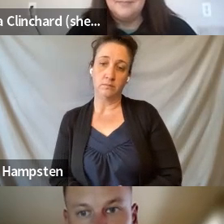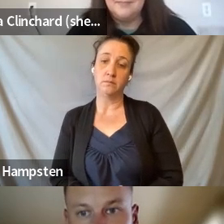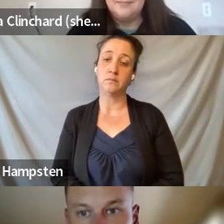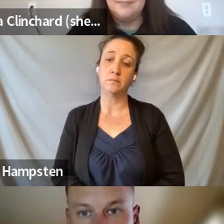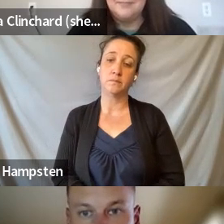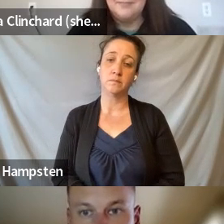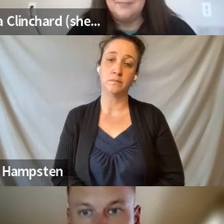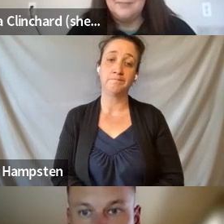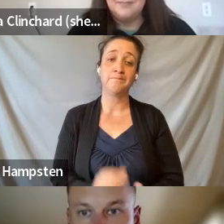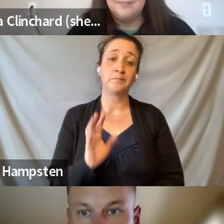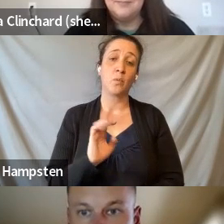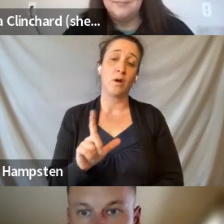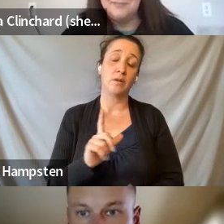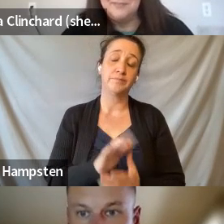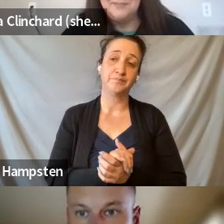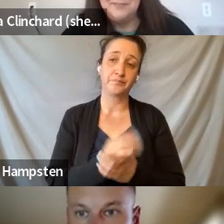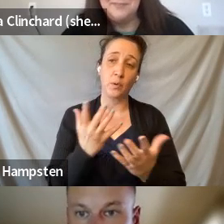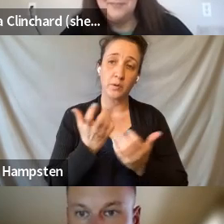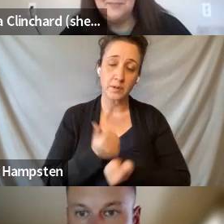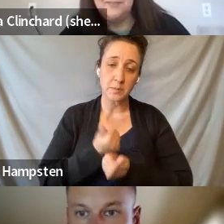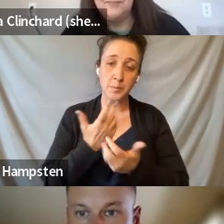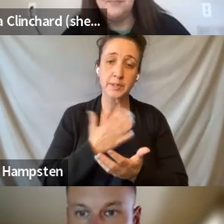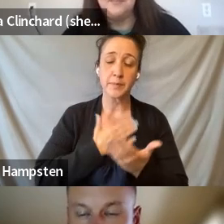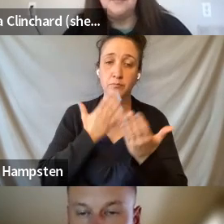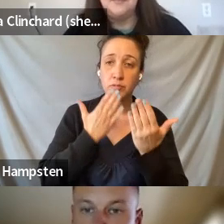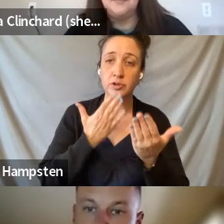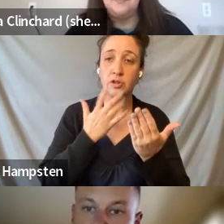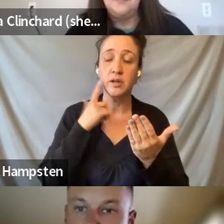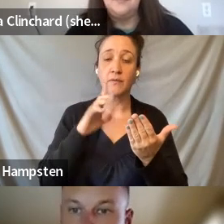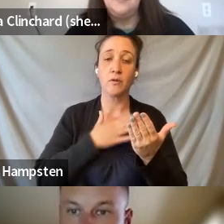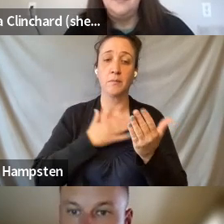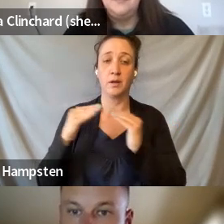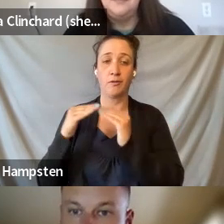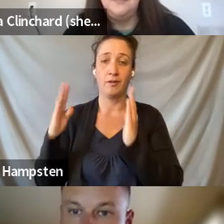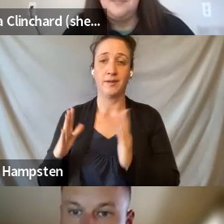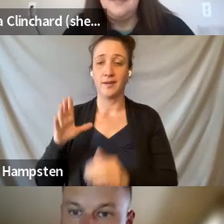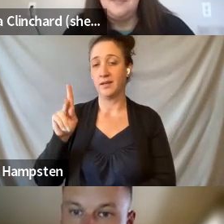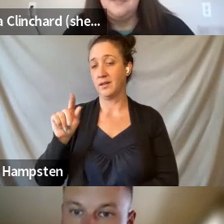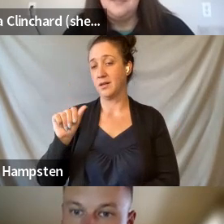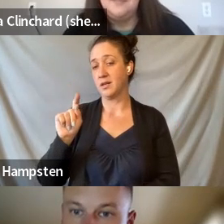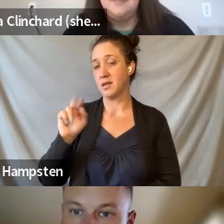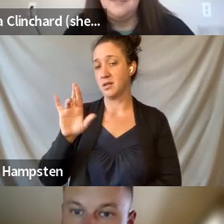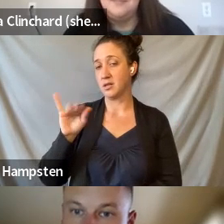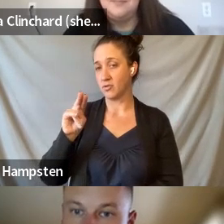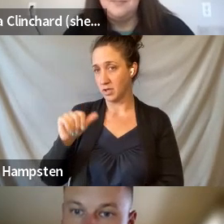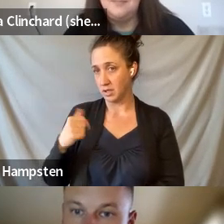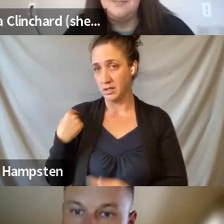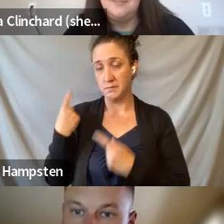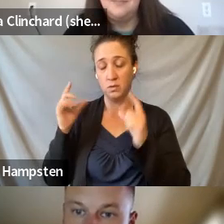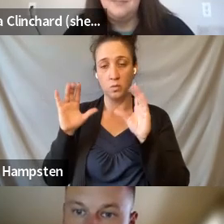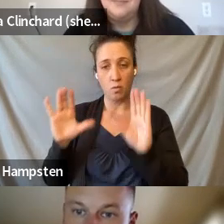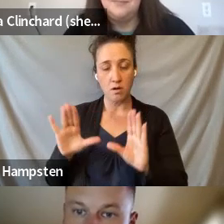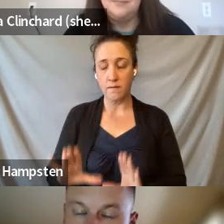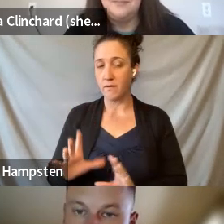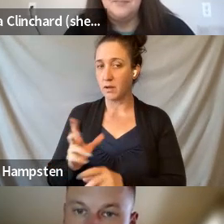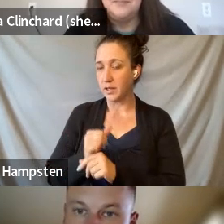Well, I want to really express my appreciation for my co-lead, Katrina. It's been wonderful getting to know